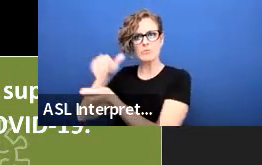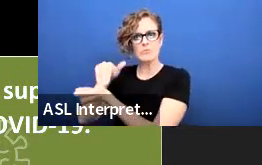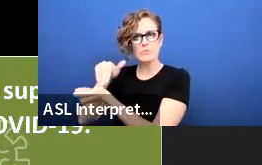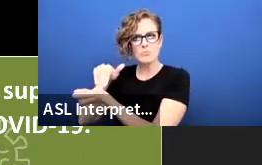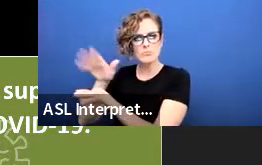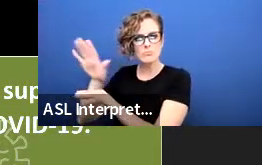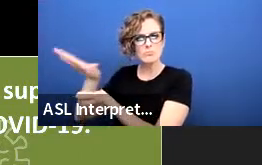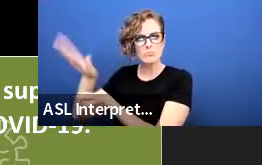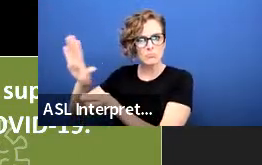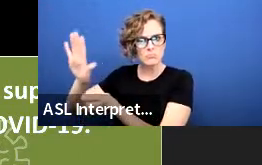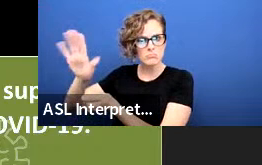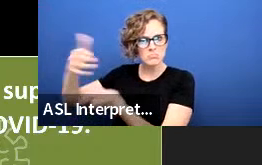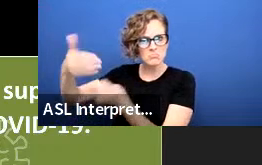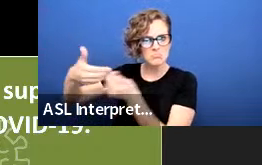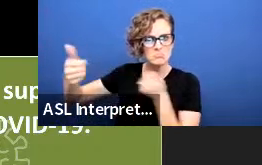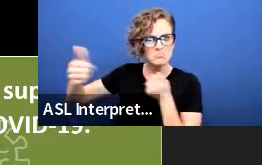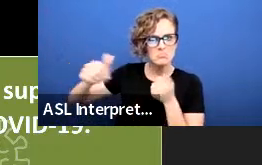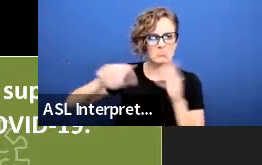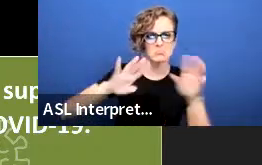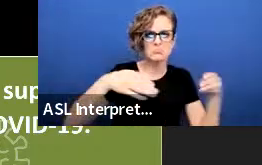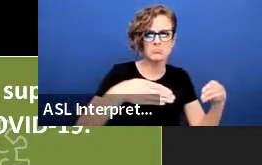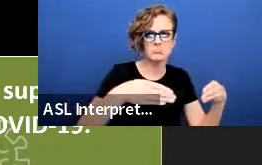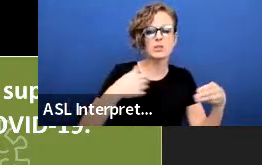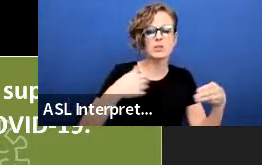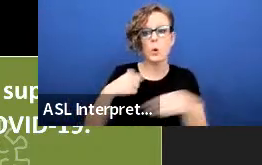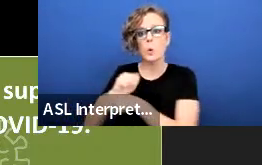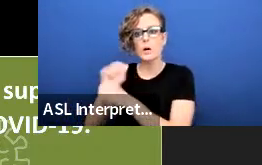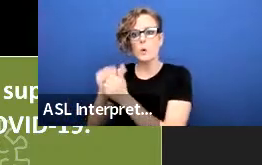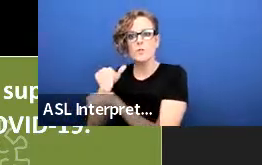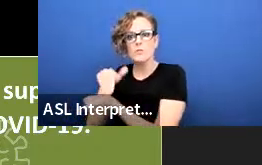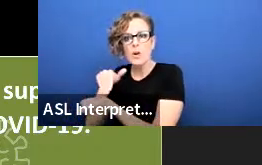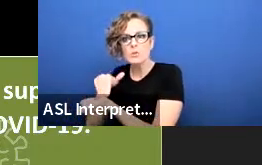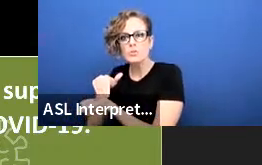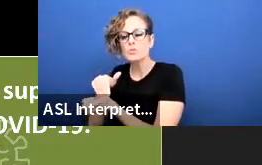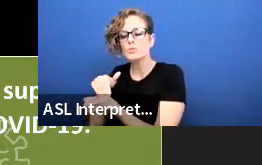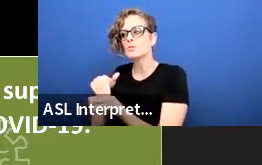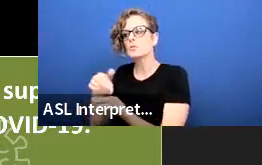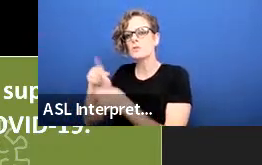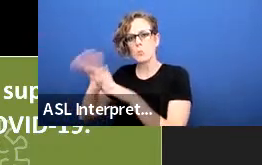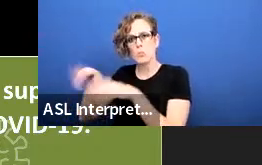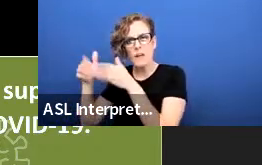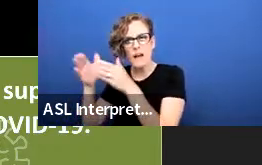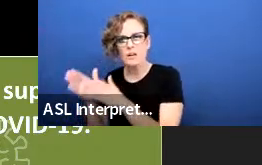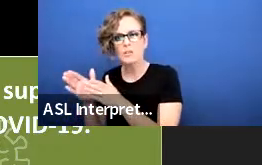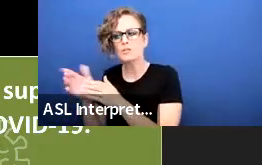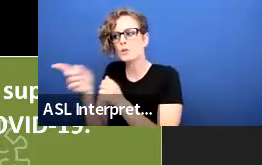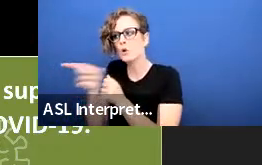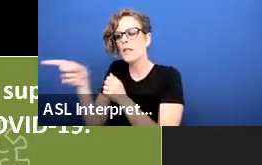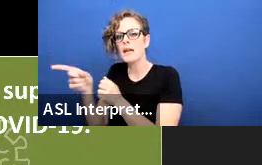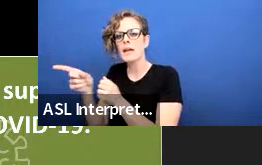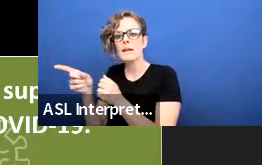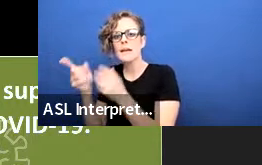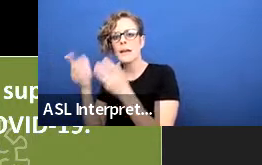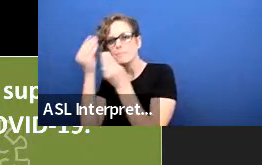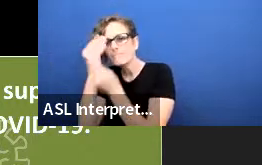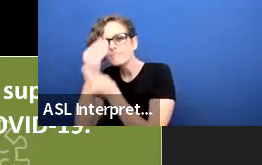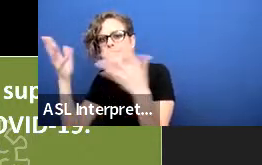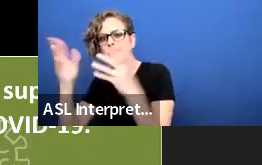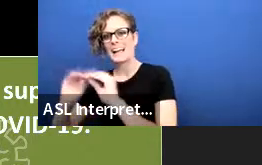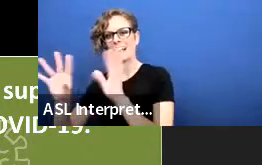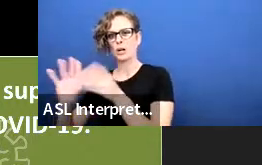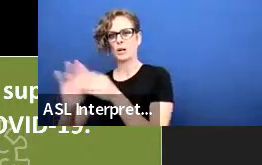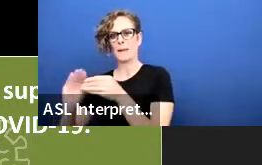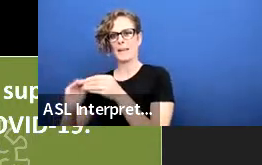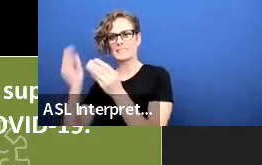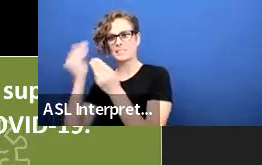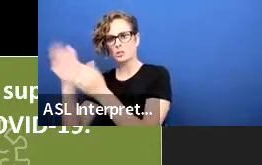closely with many of our providers to work on messaging to their clients. We are moving